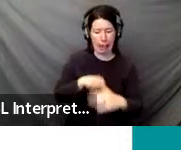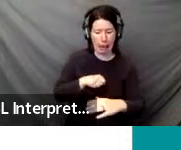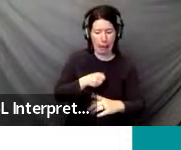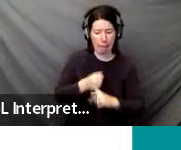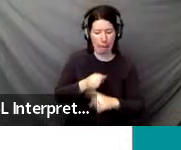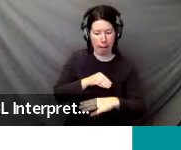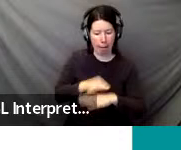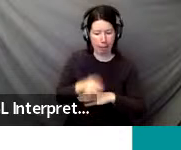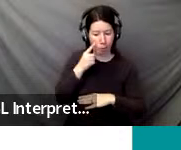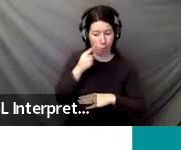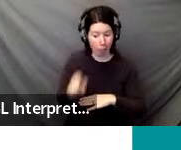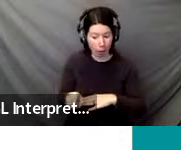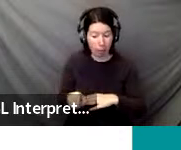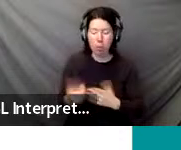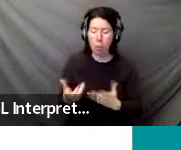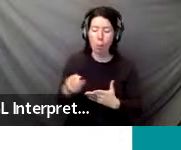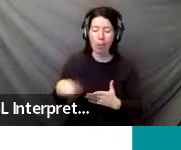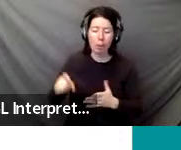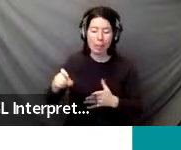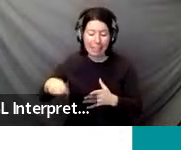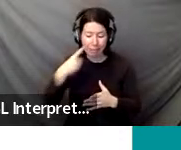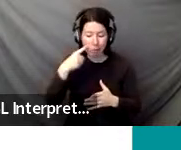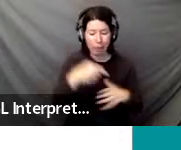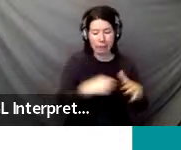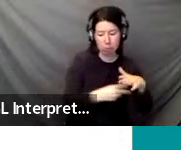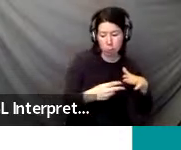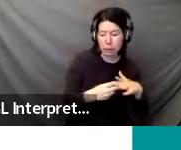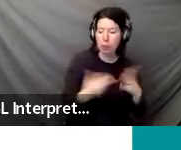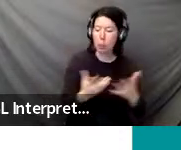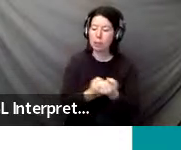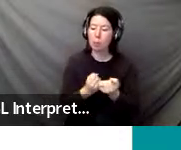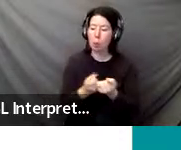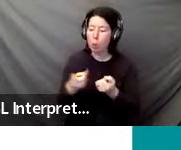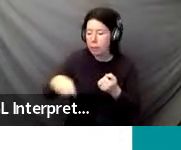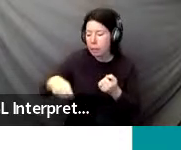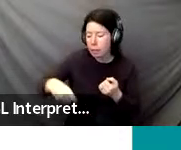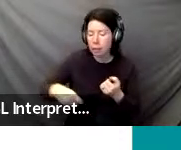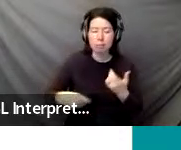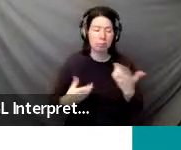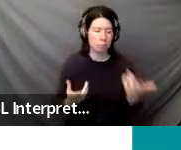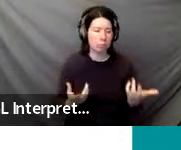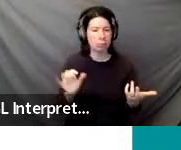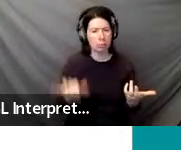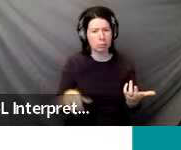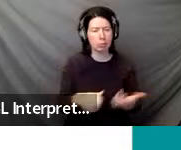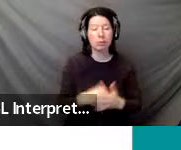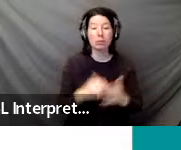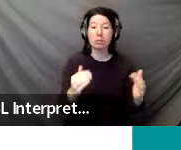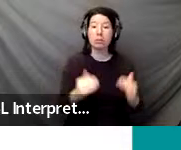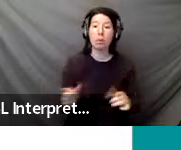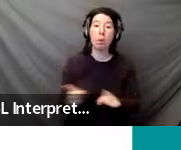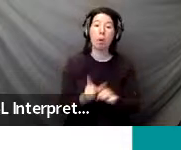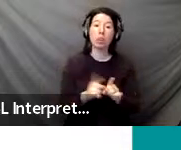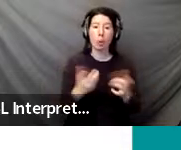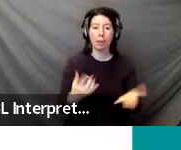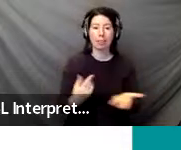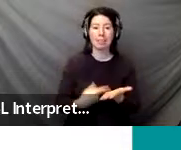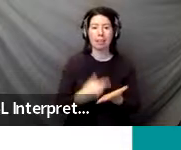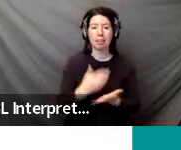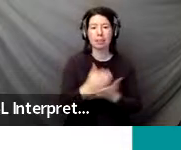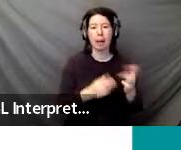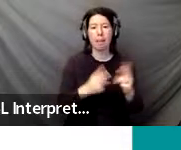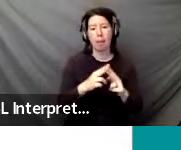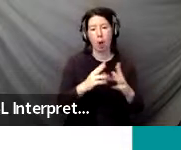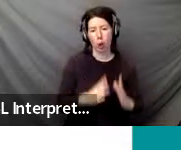mechanisms are necessary? And finally, we talked about some of the partner conditions that